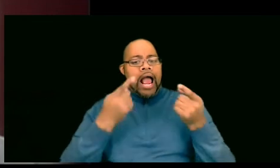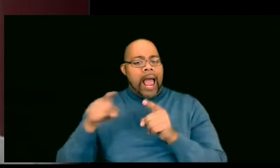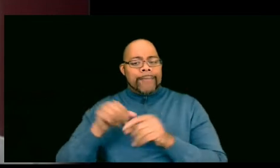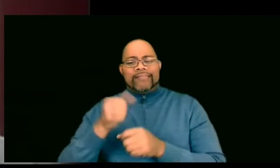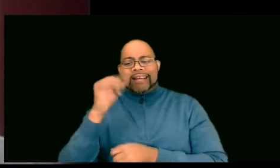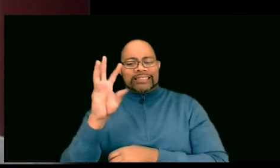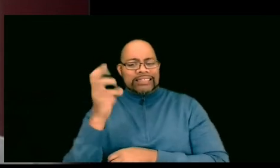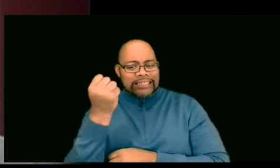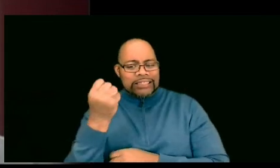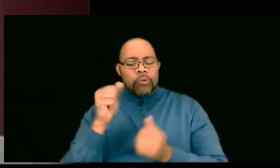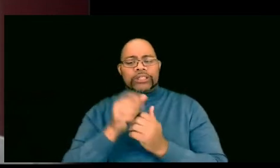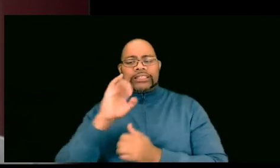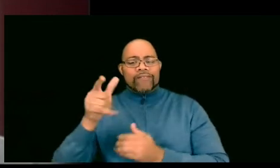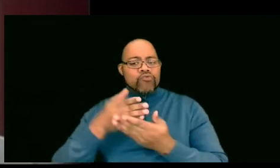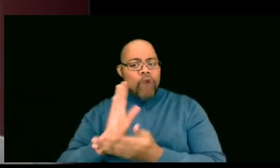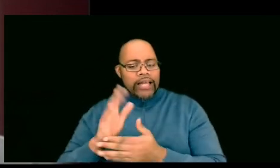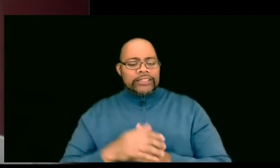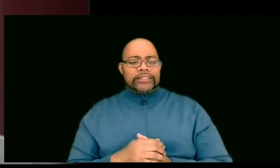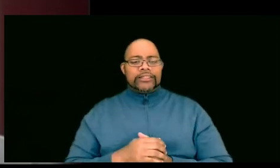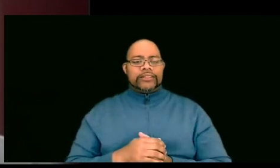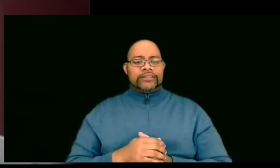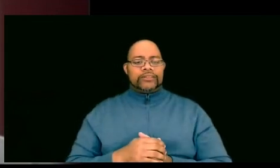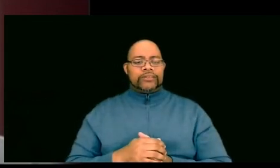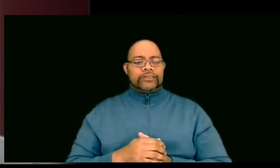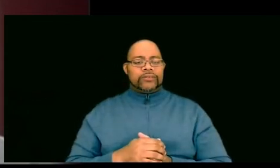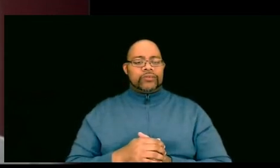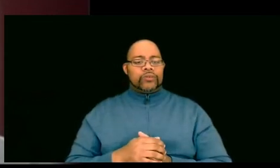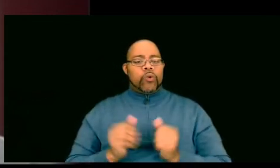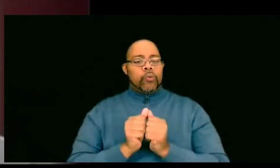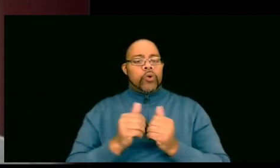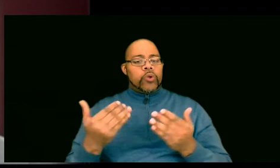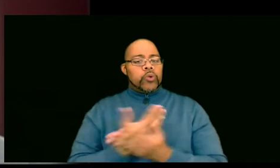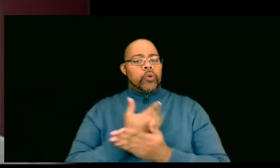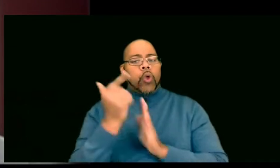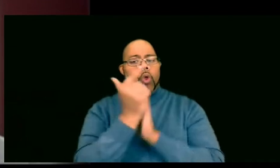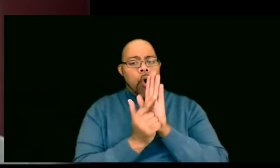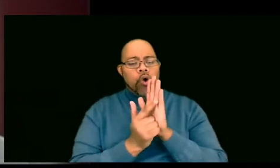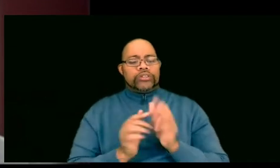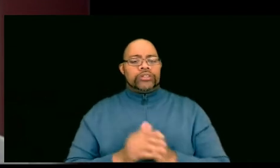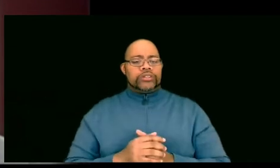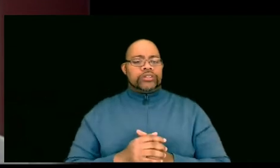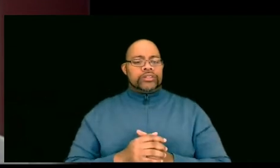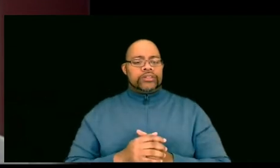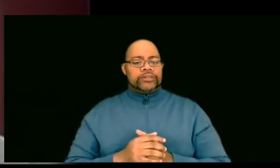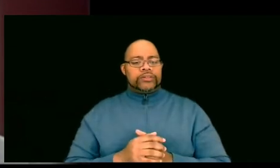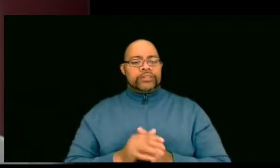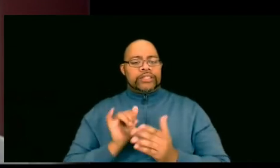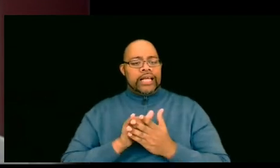was going on in the 60s with the civil rights movements, with the new laws that